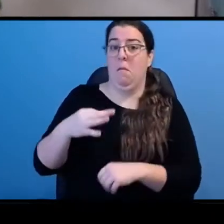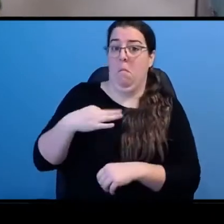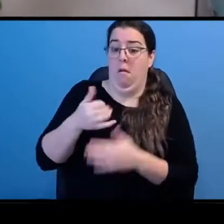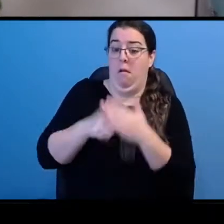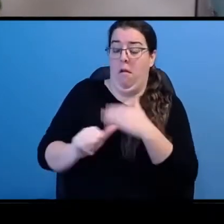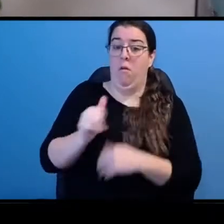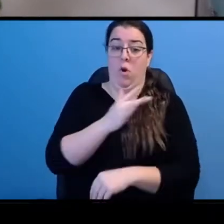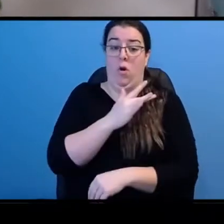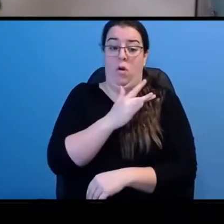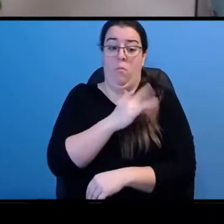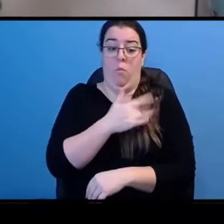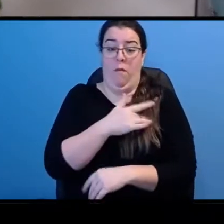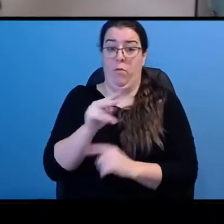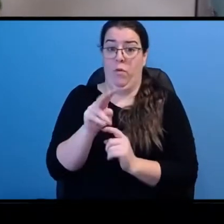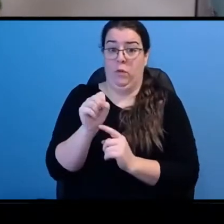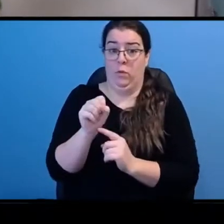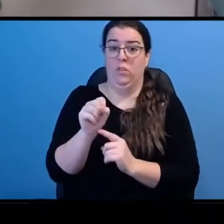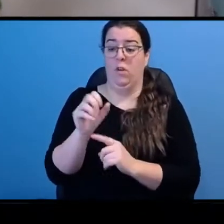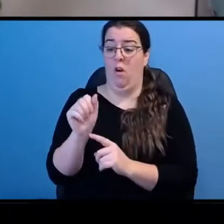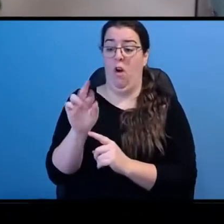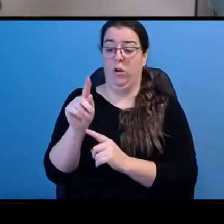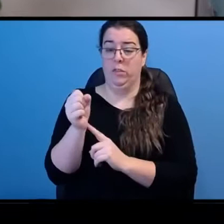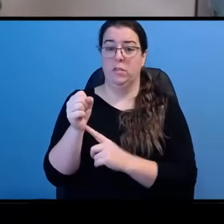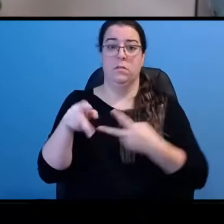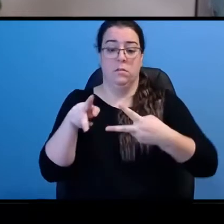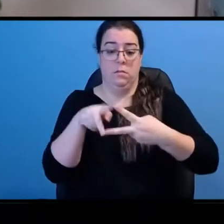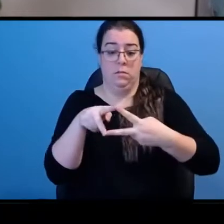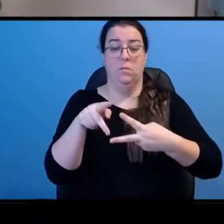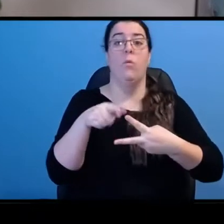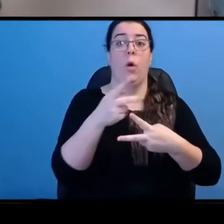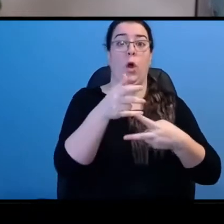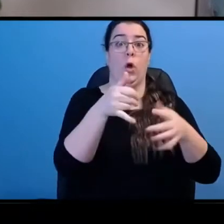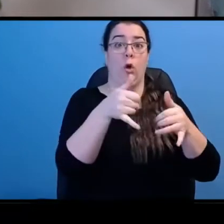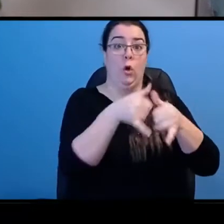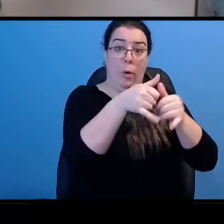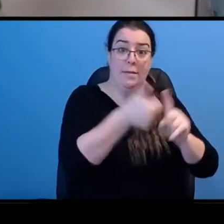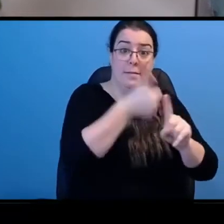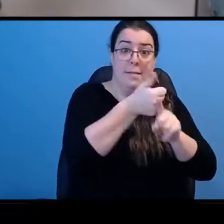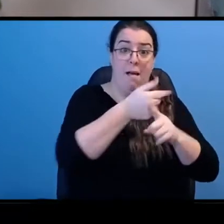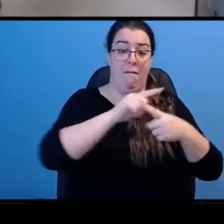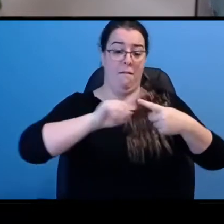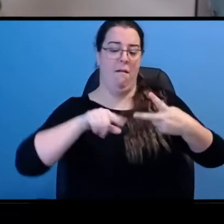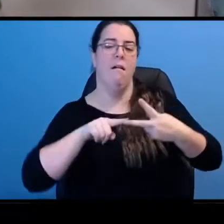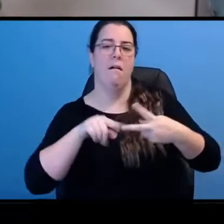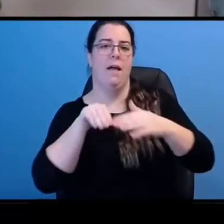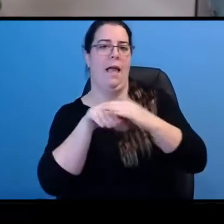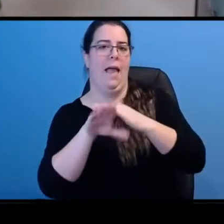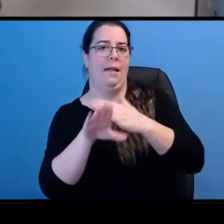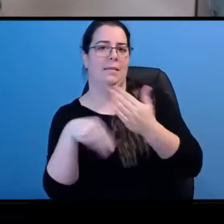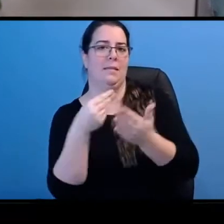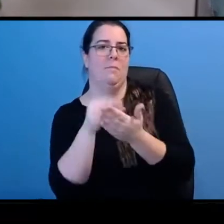So that's really important too. So making sure that you check all the different